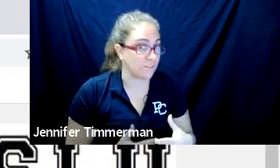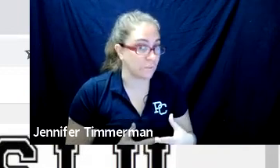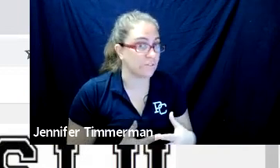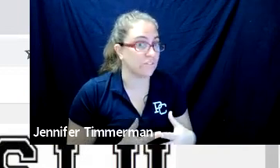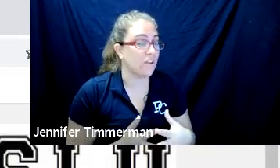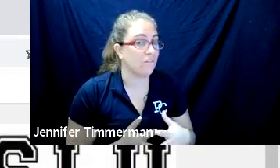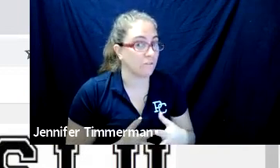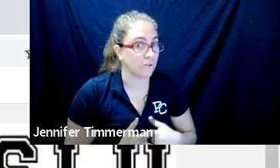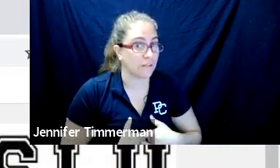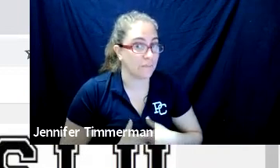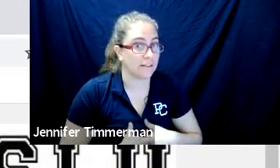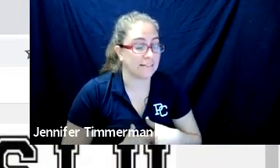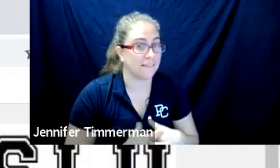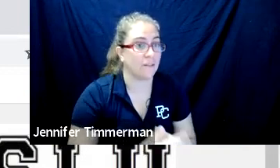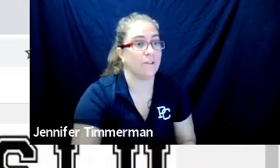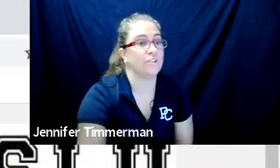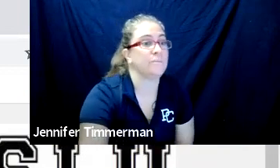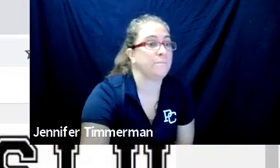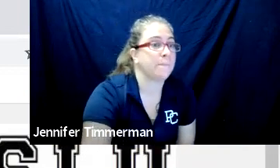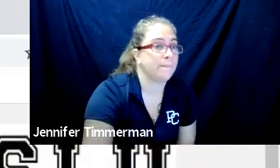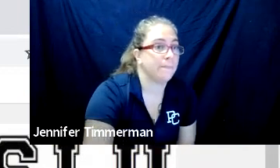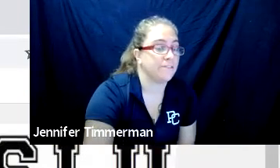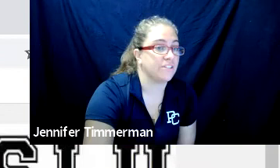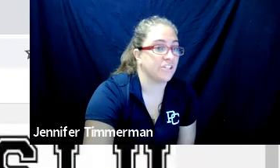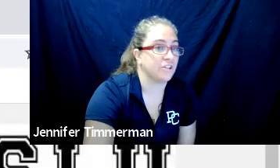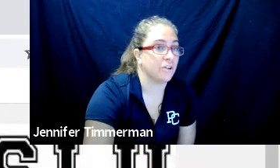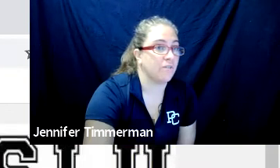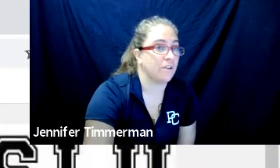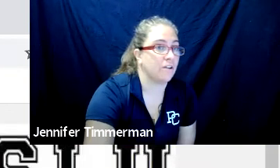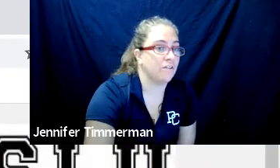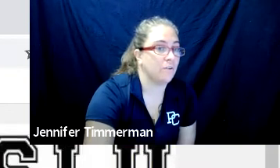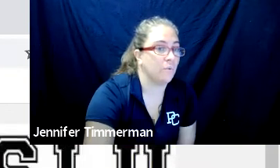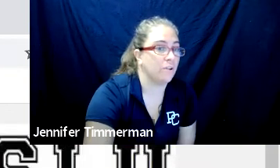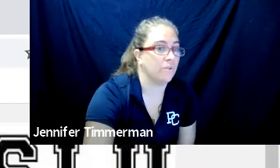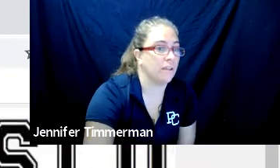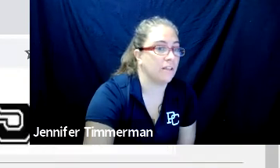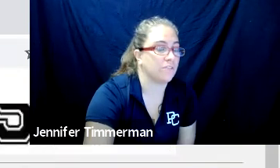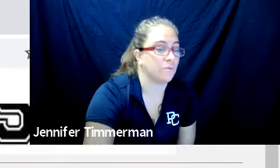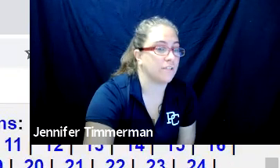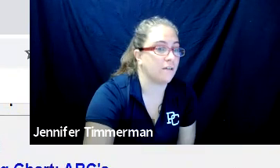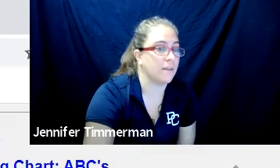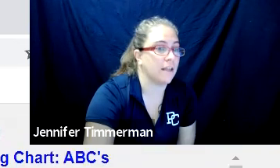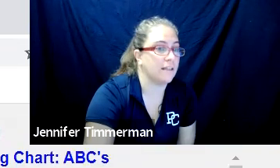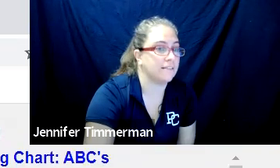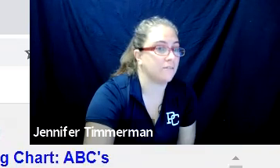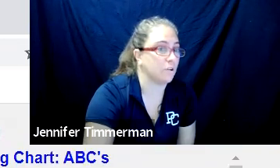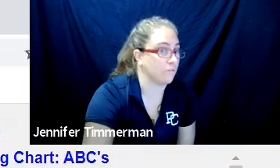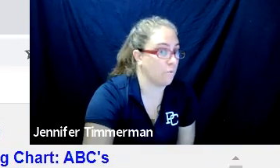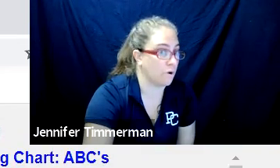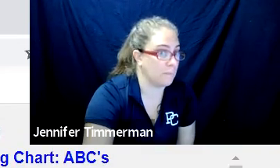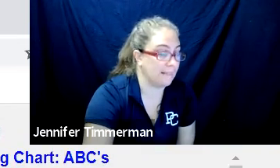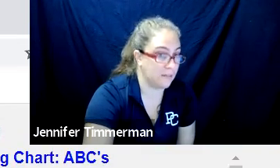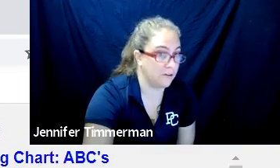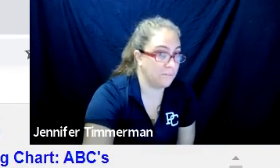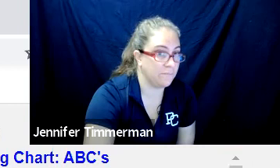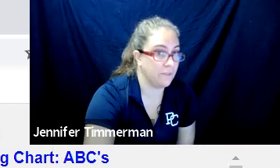free resource for learning American Sign Language. There's a dictionary over here where you can scroll down a bit and look for a